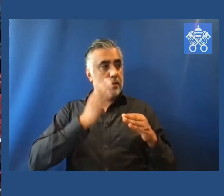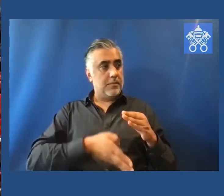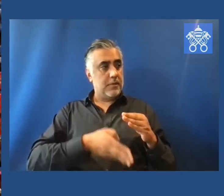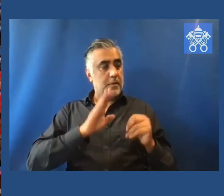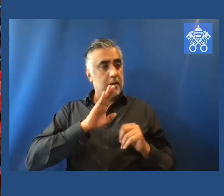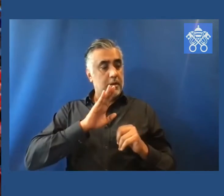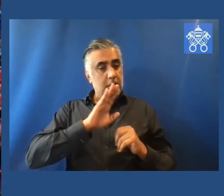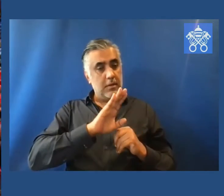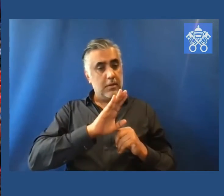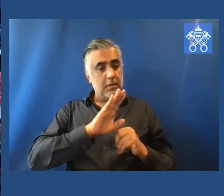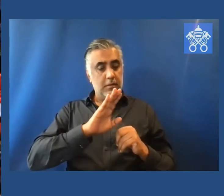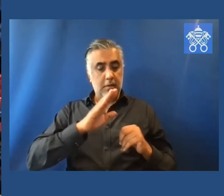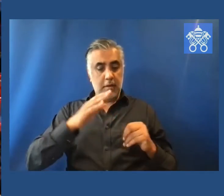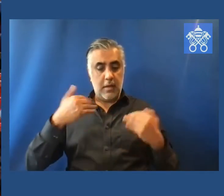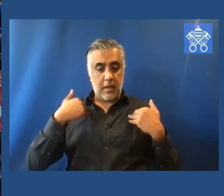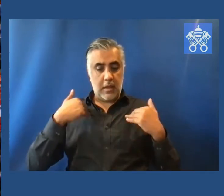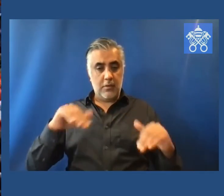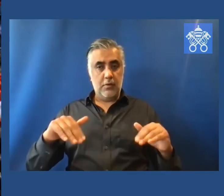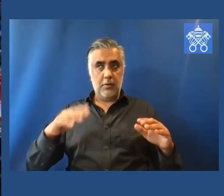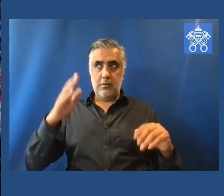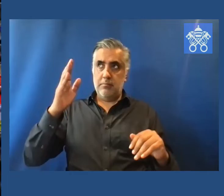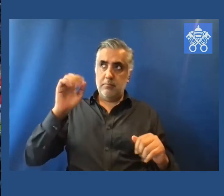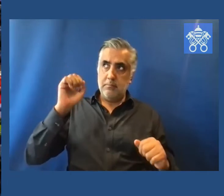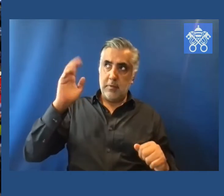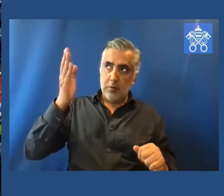And with that, Pope Francis wraps up his